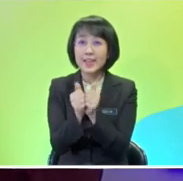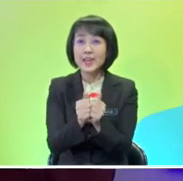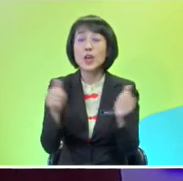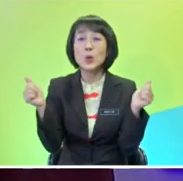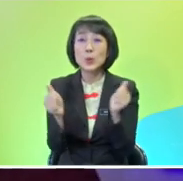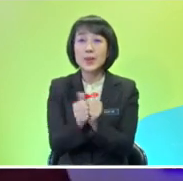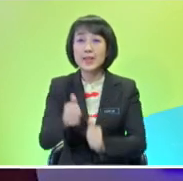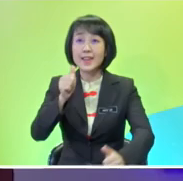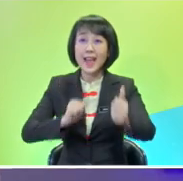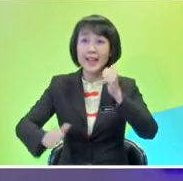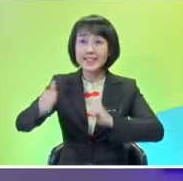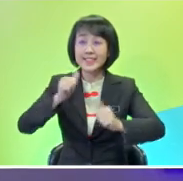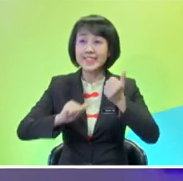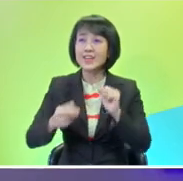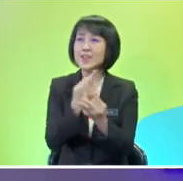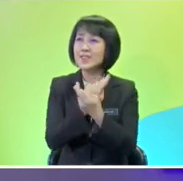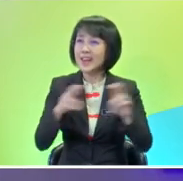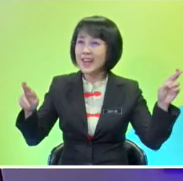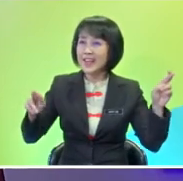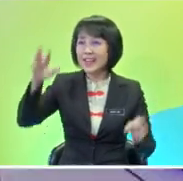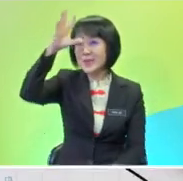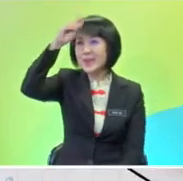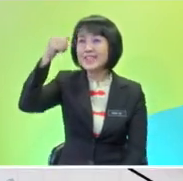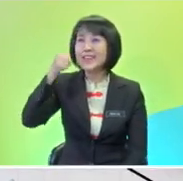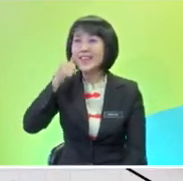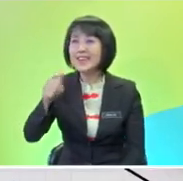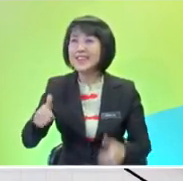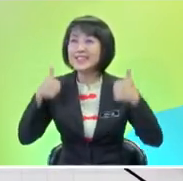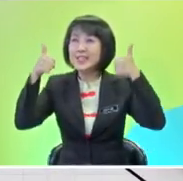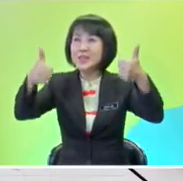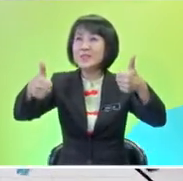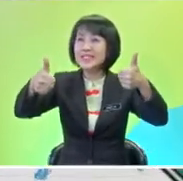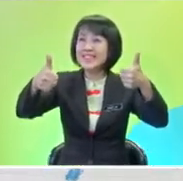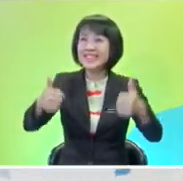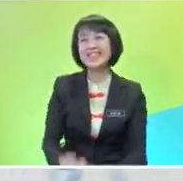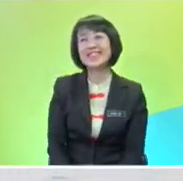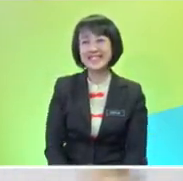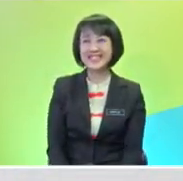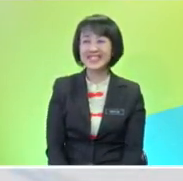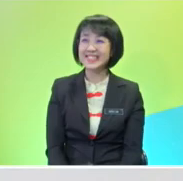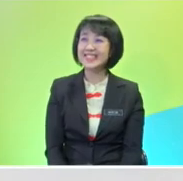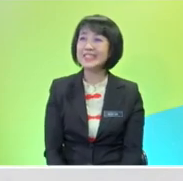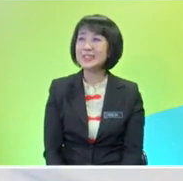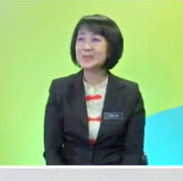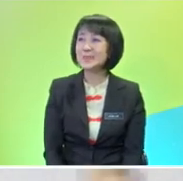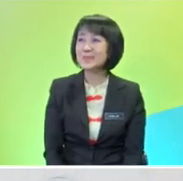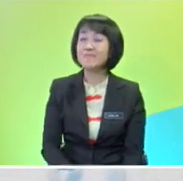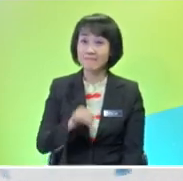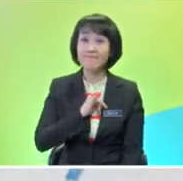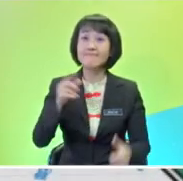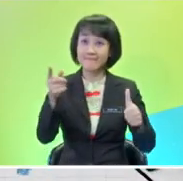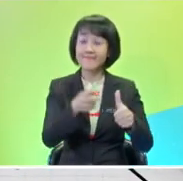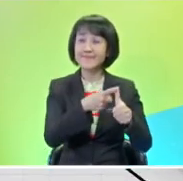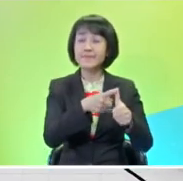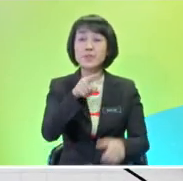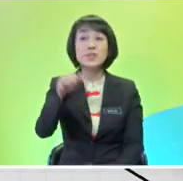you ready, boys and girls? Give me a thumbs up. Ready, teacher. Okay. So here we go. I'll go first. Okay. You